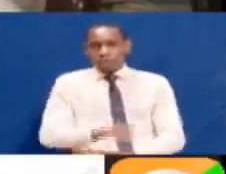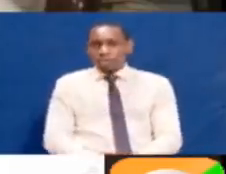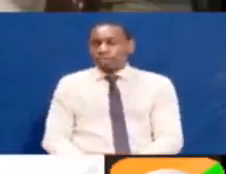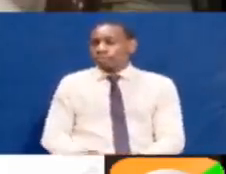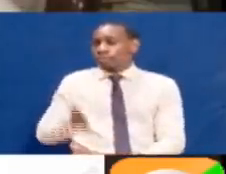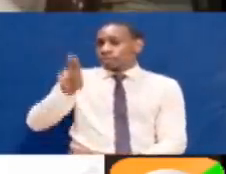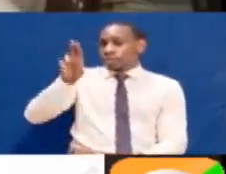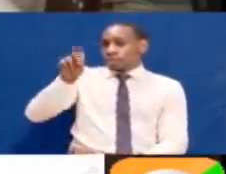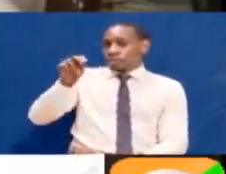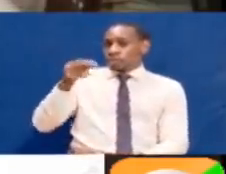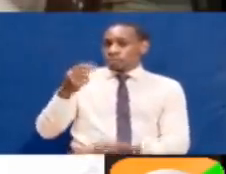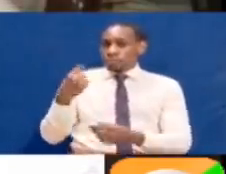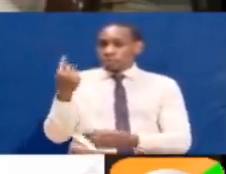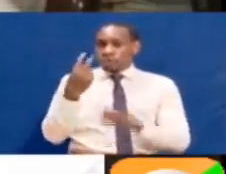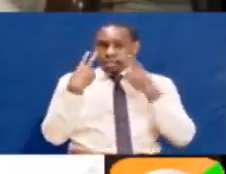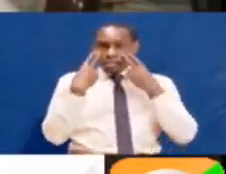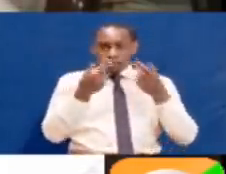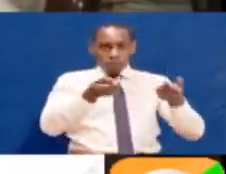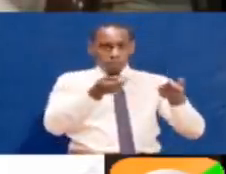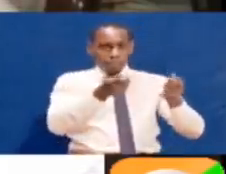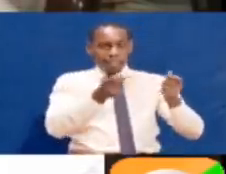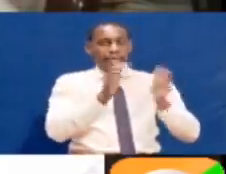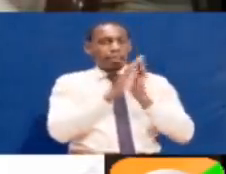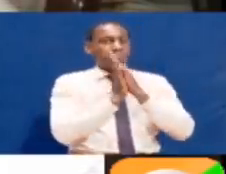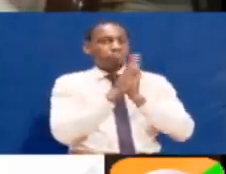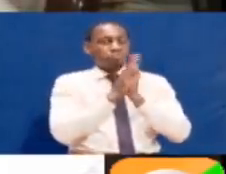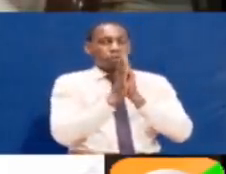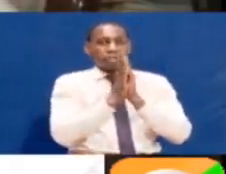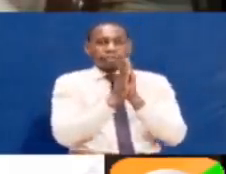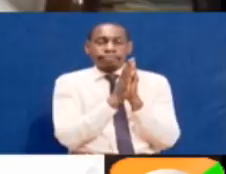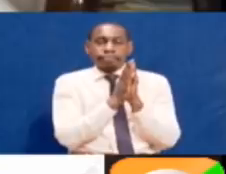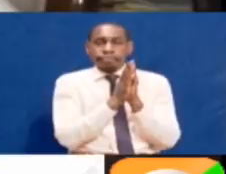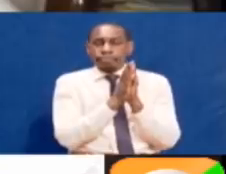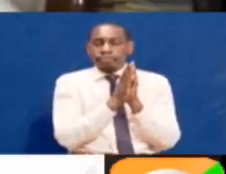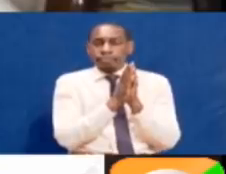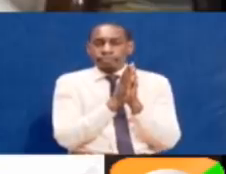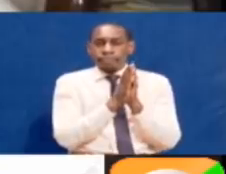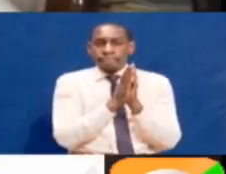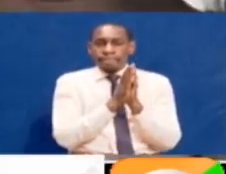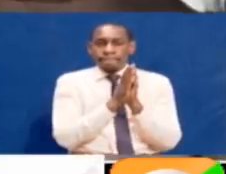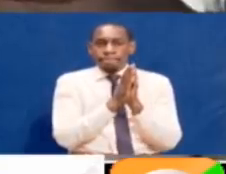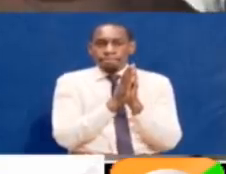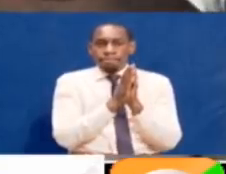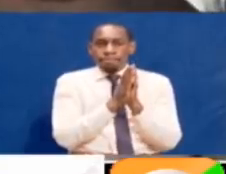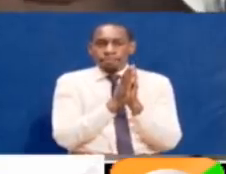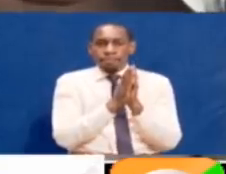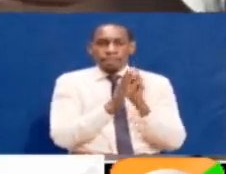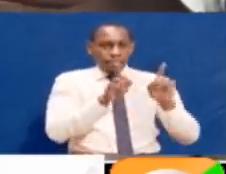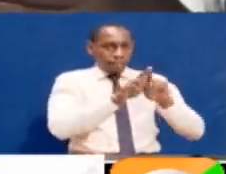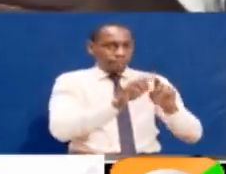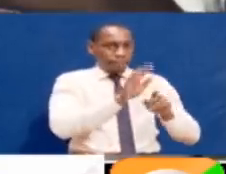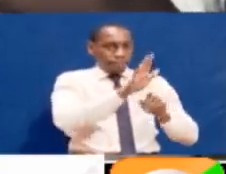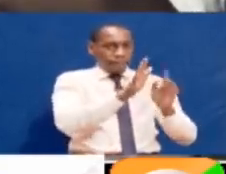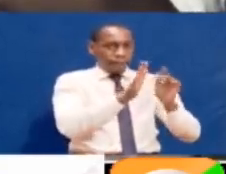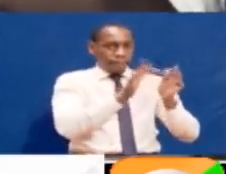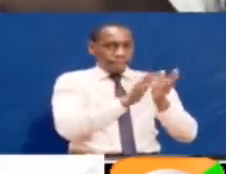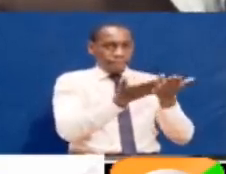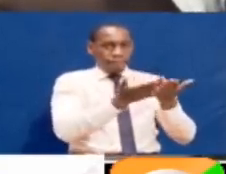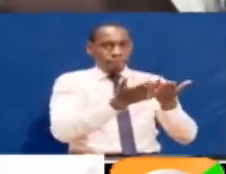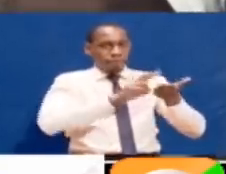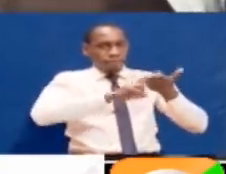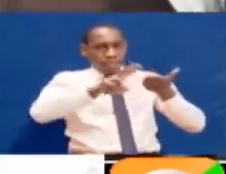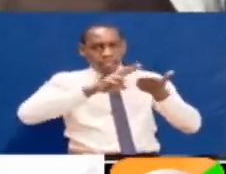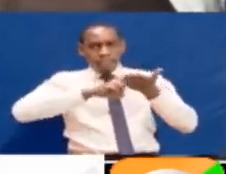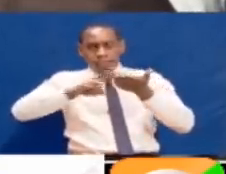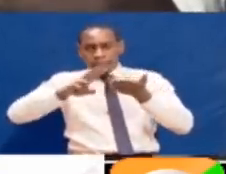No, I saw only the media stories. No, but It was your Bible verses alluding to some